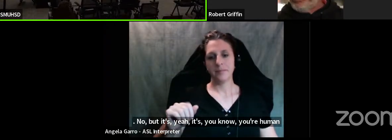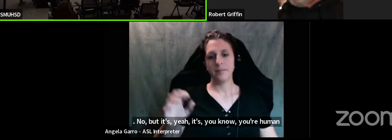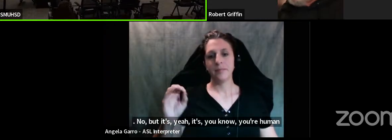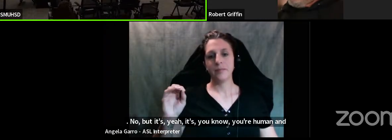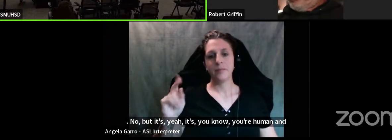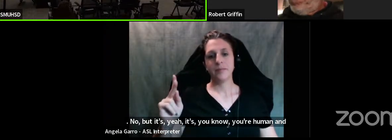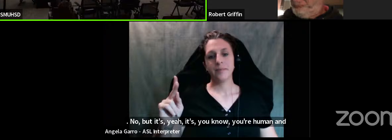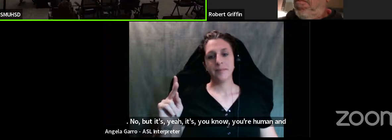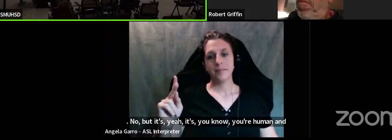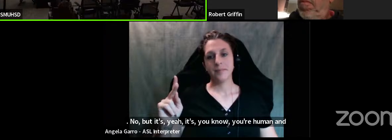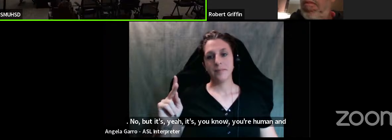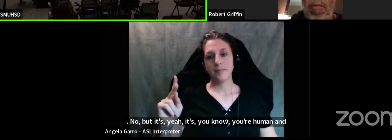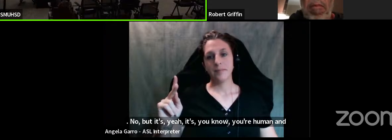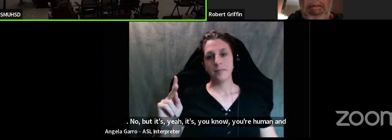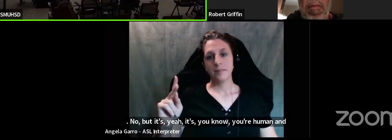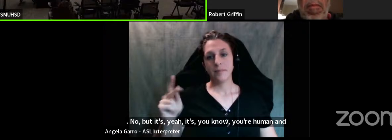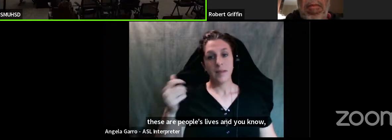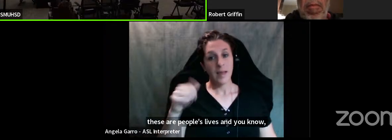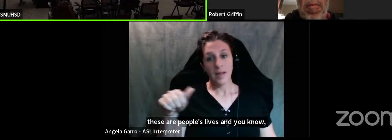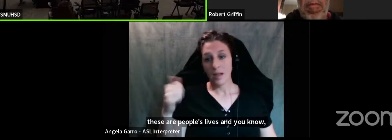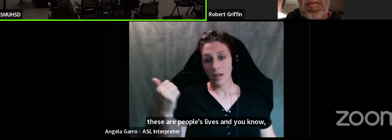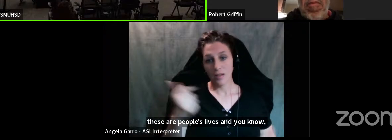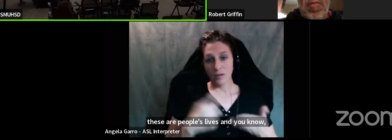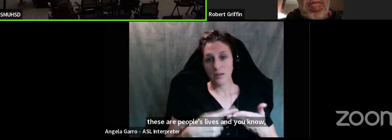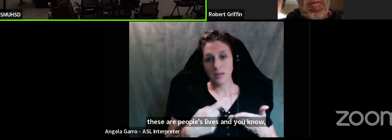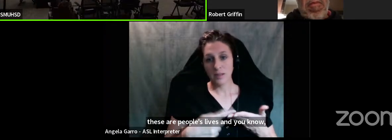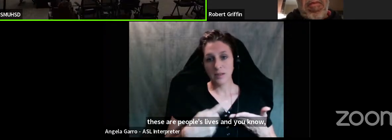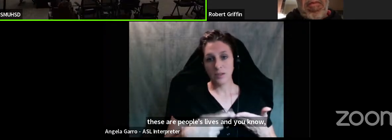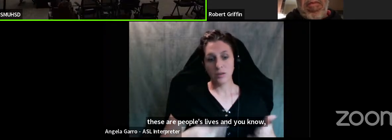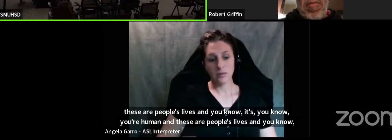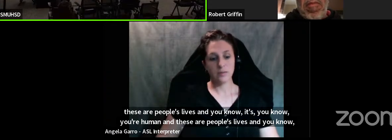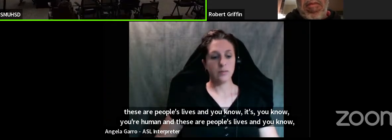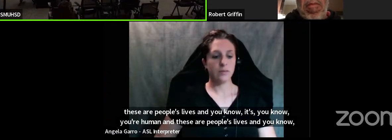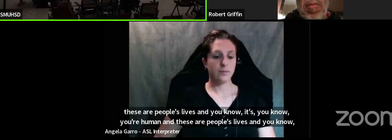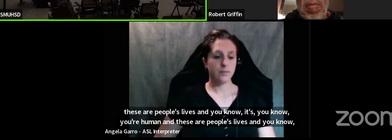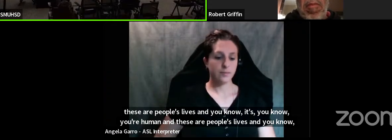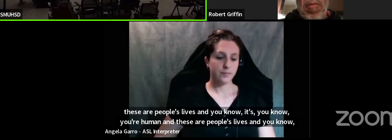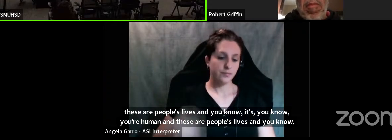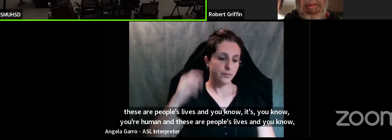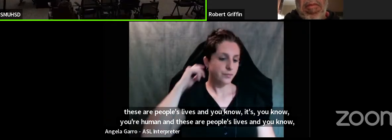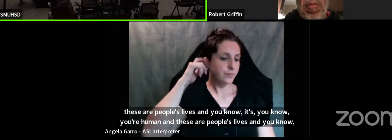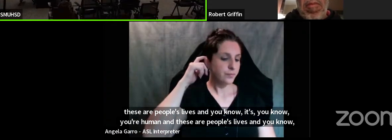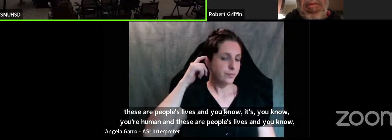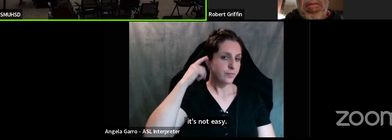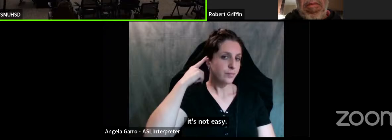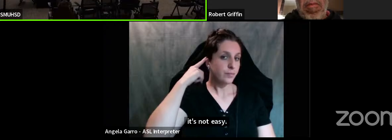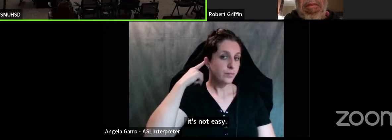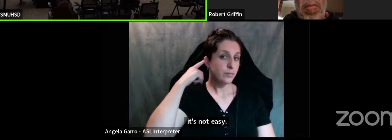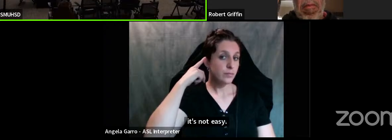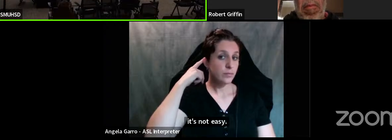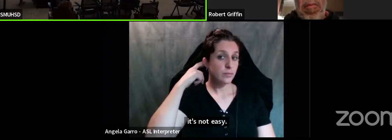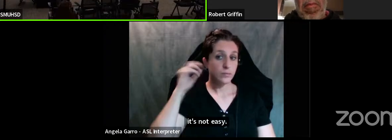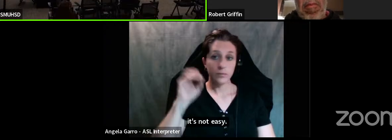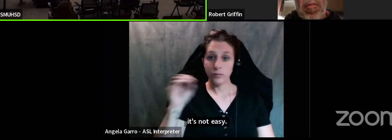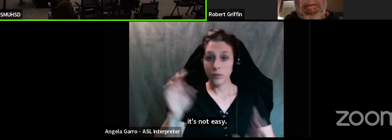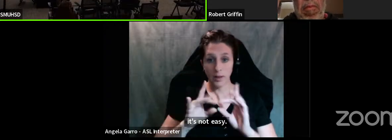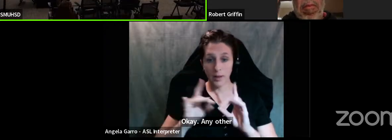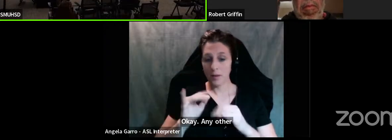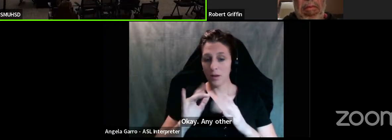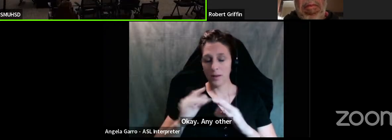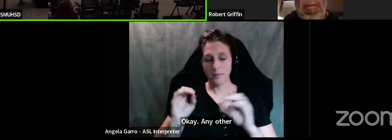Okay. Any other discussion? Okay. And there's no comment online? There are none.